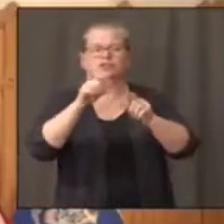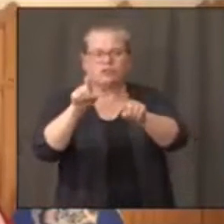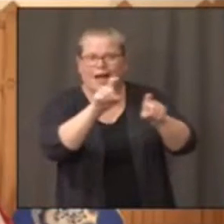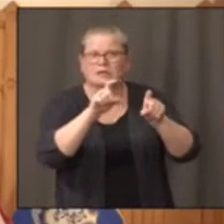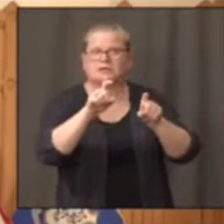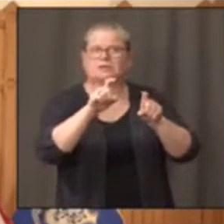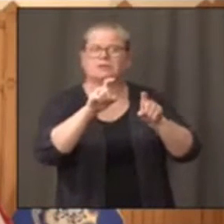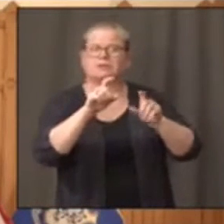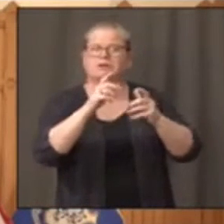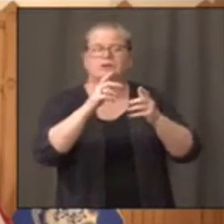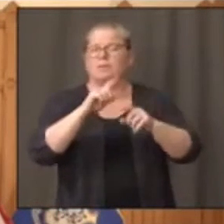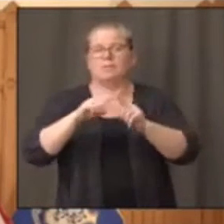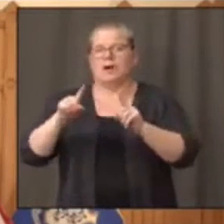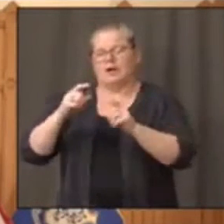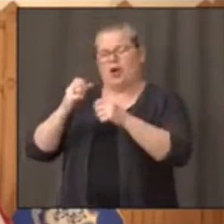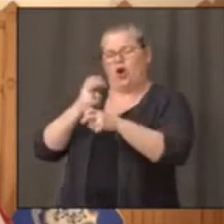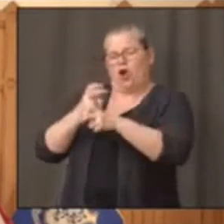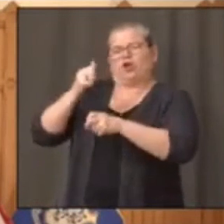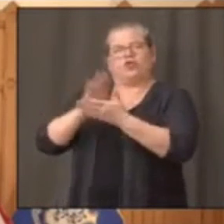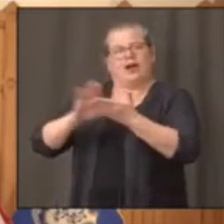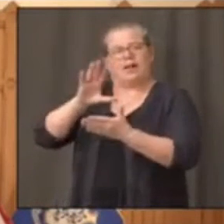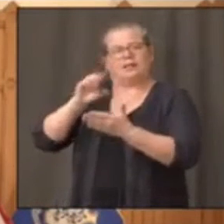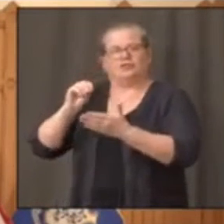CT News Junkie.